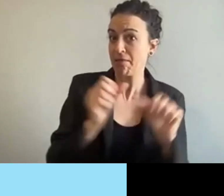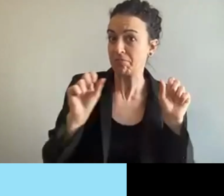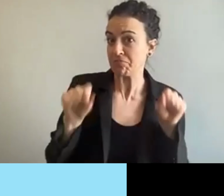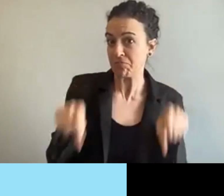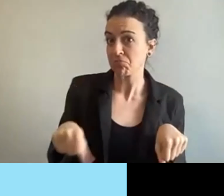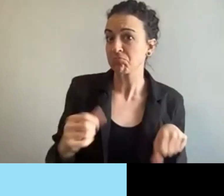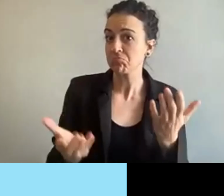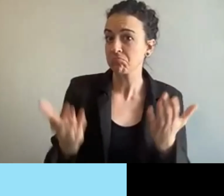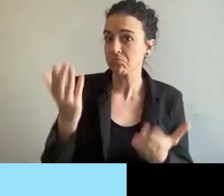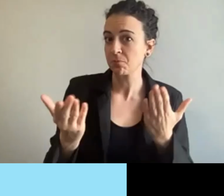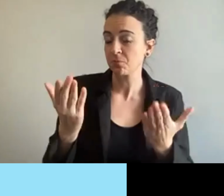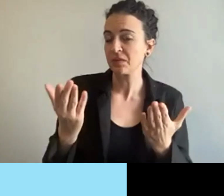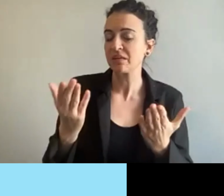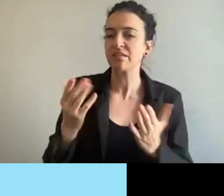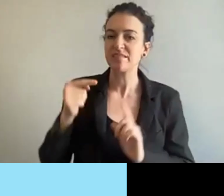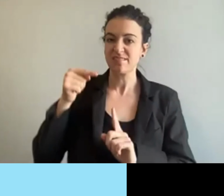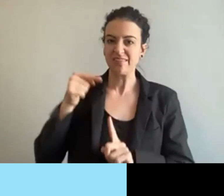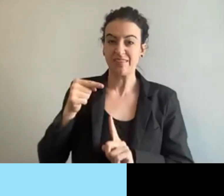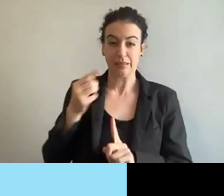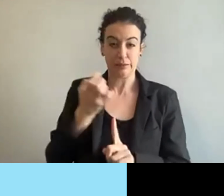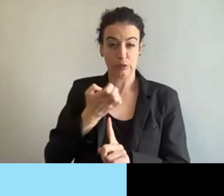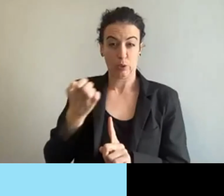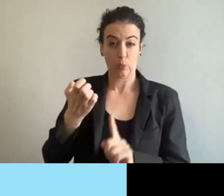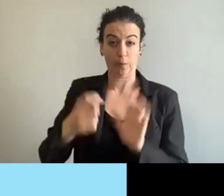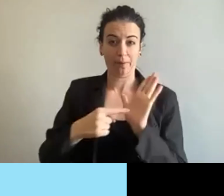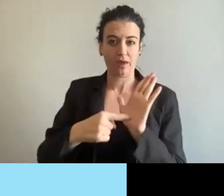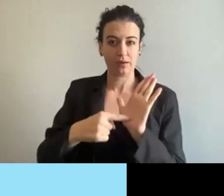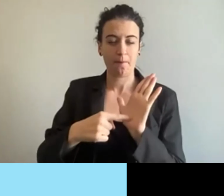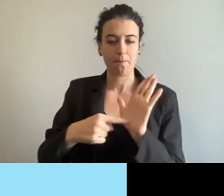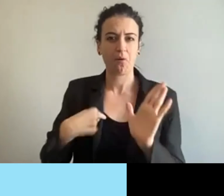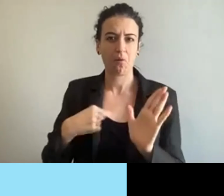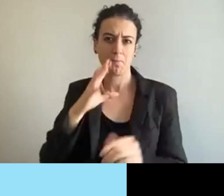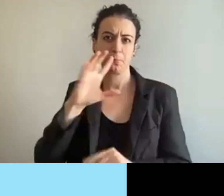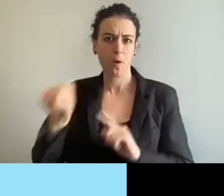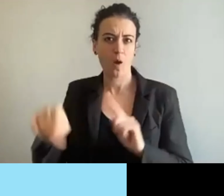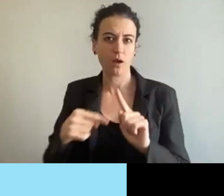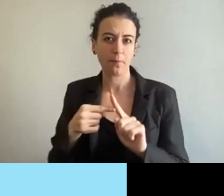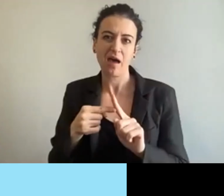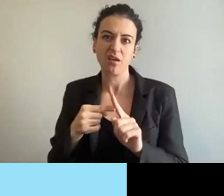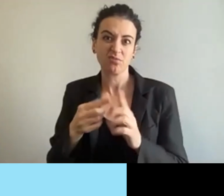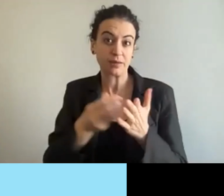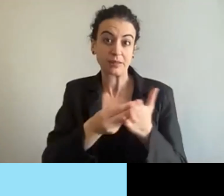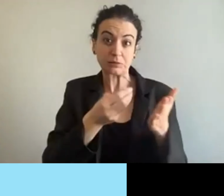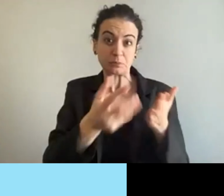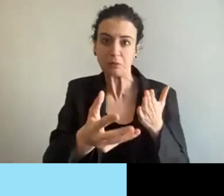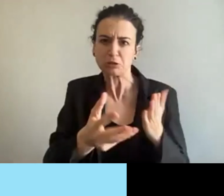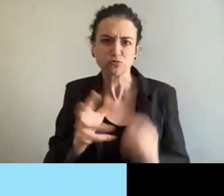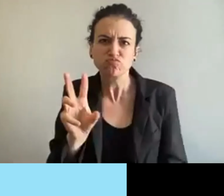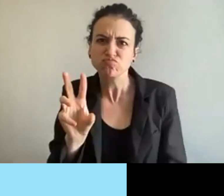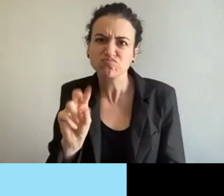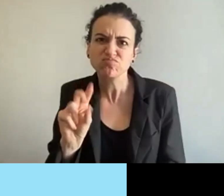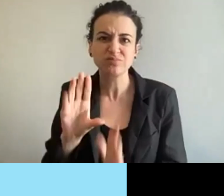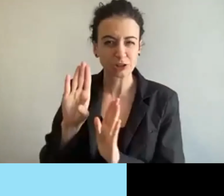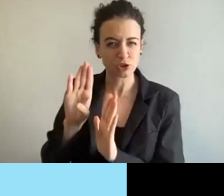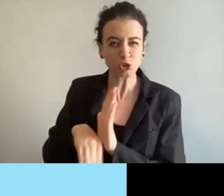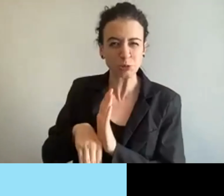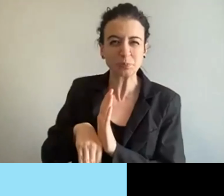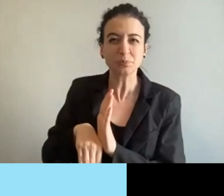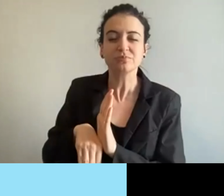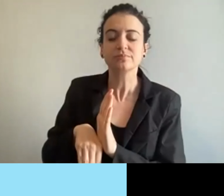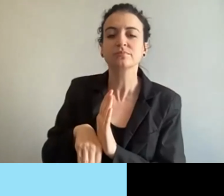I'm talking about is really inexpensive compared to other pieces